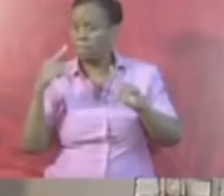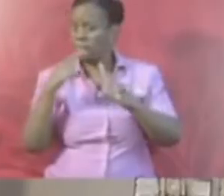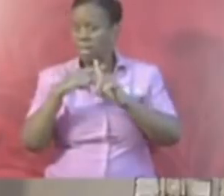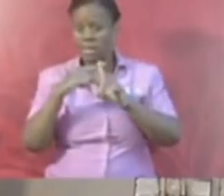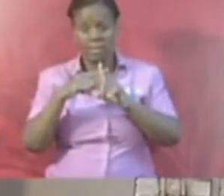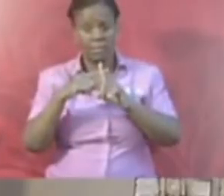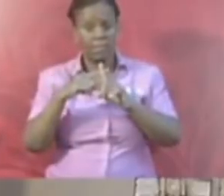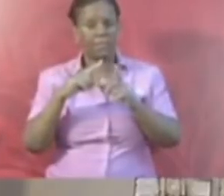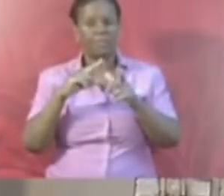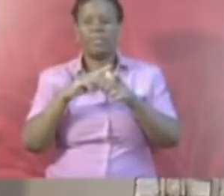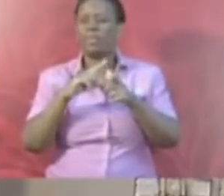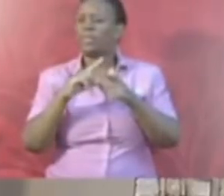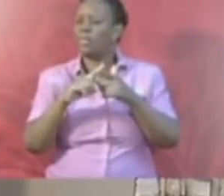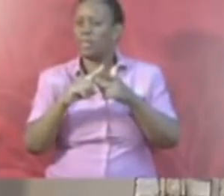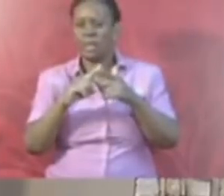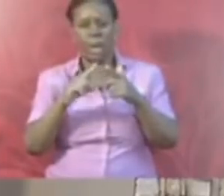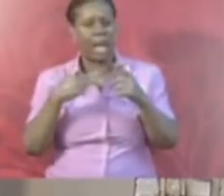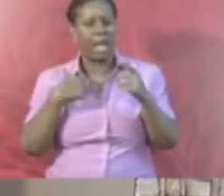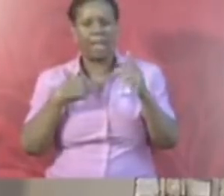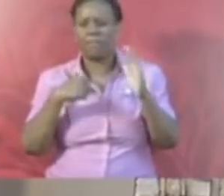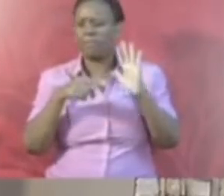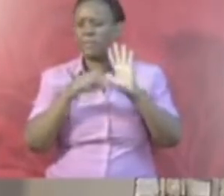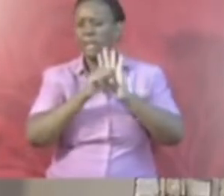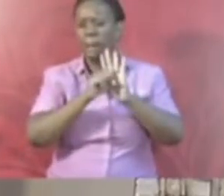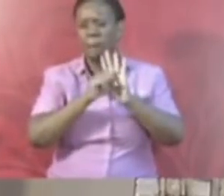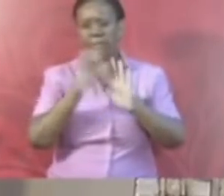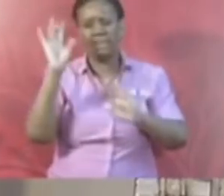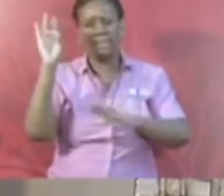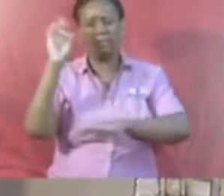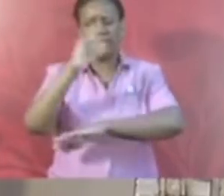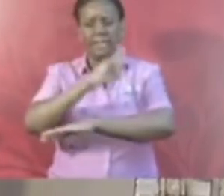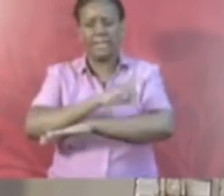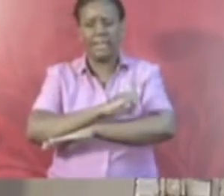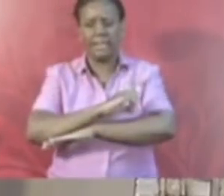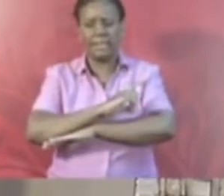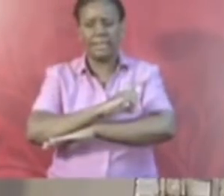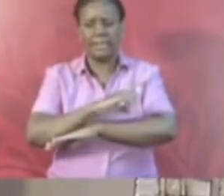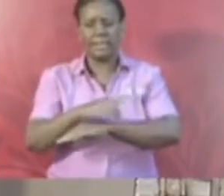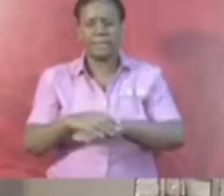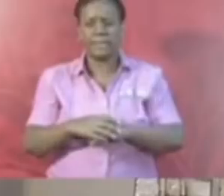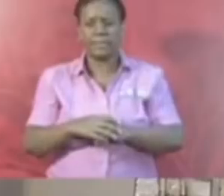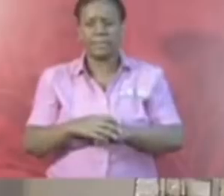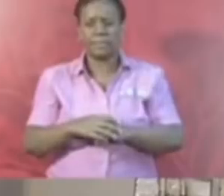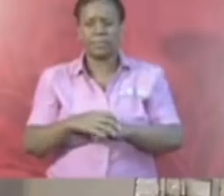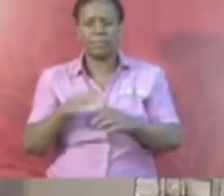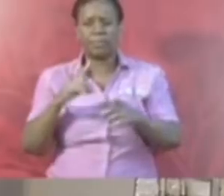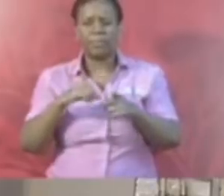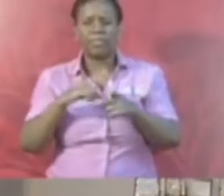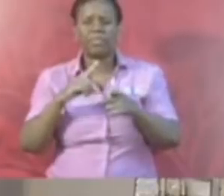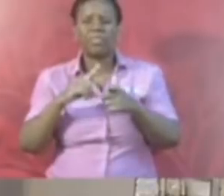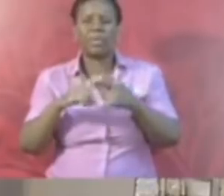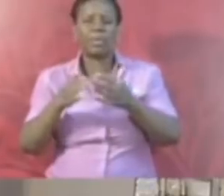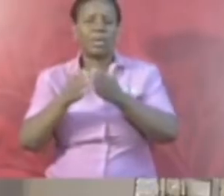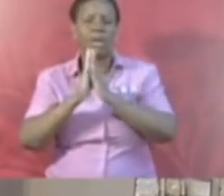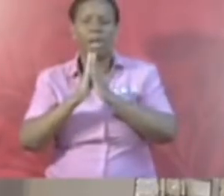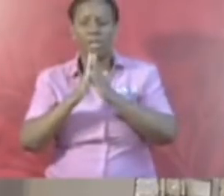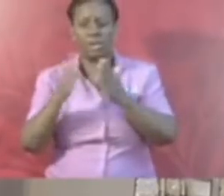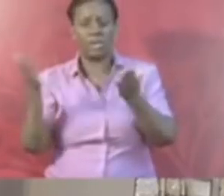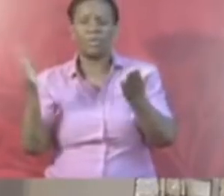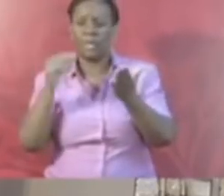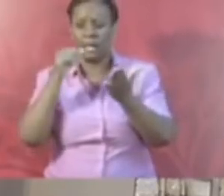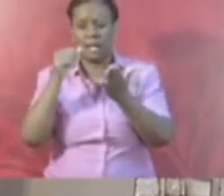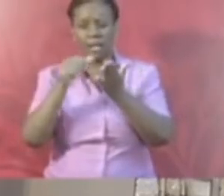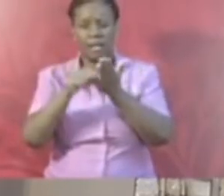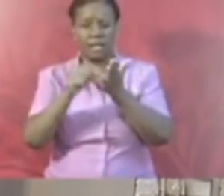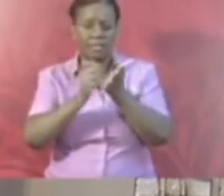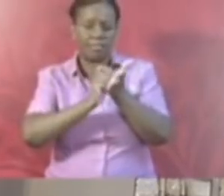COVID-19 within the 7-day period, you again will be asked to agree to, via signing a form, to then fulfill